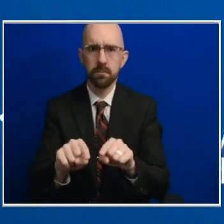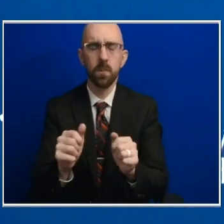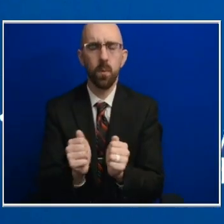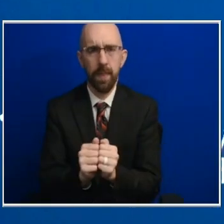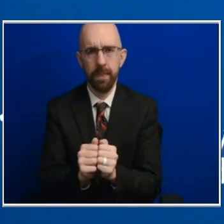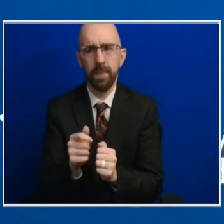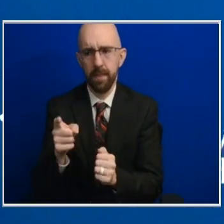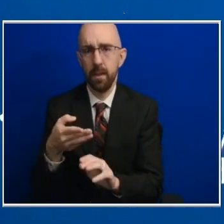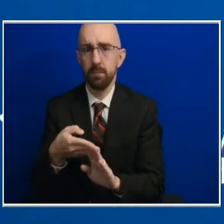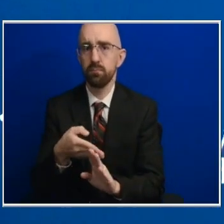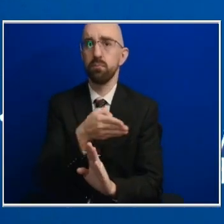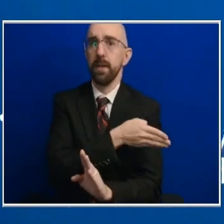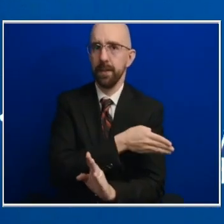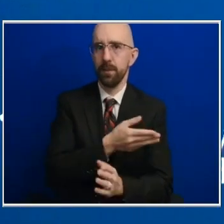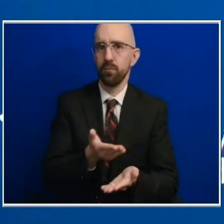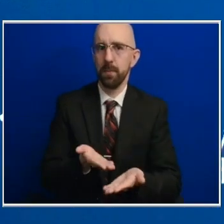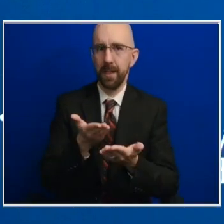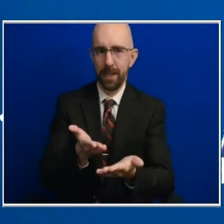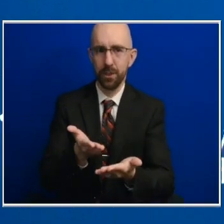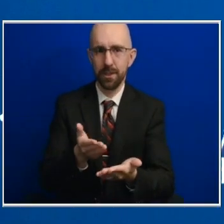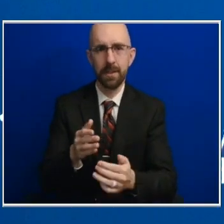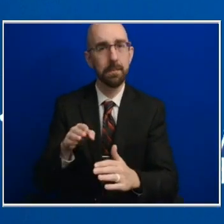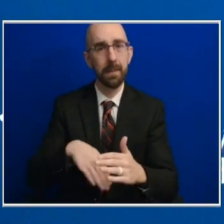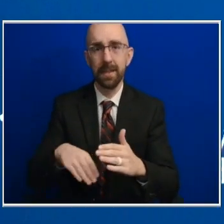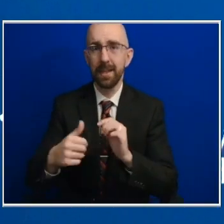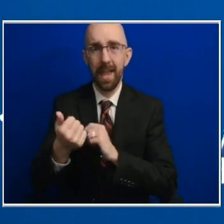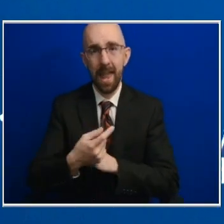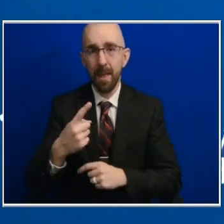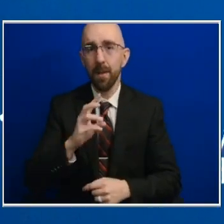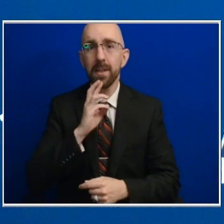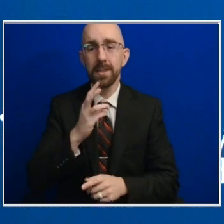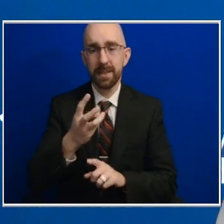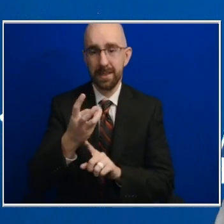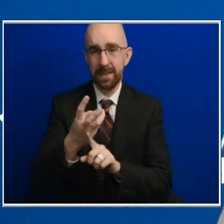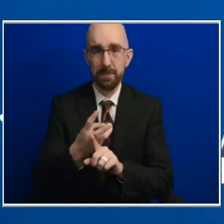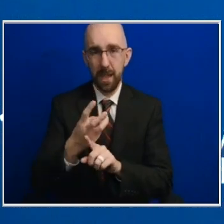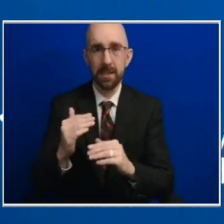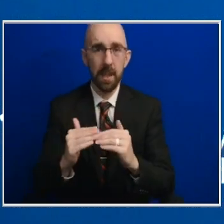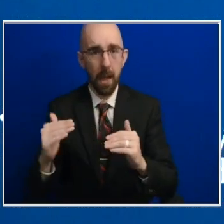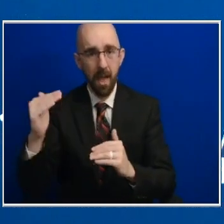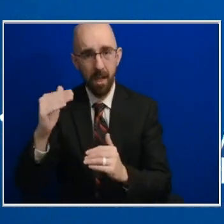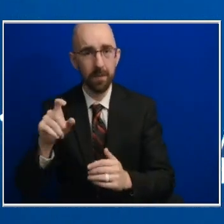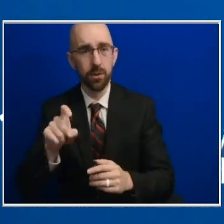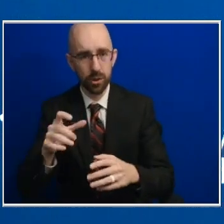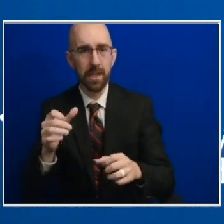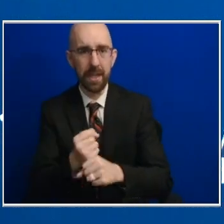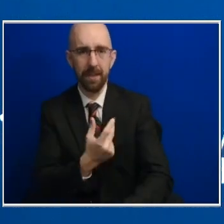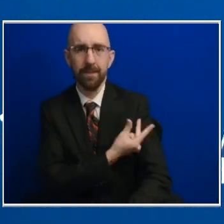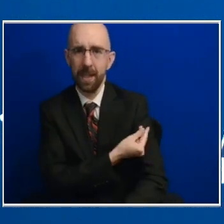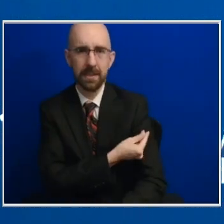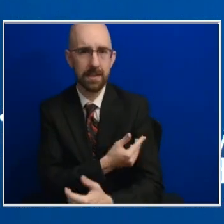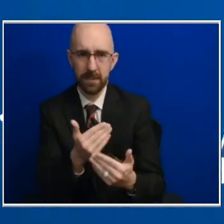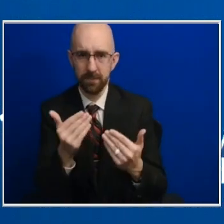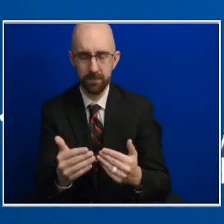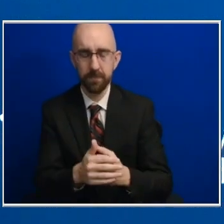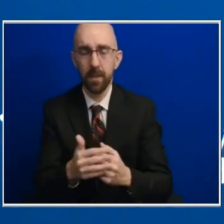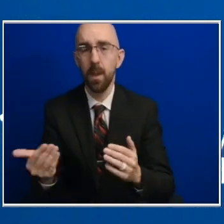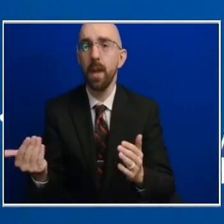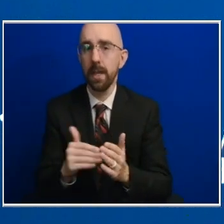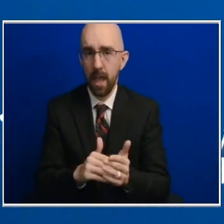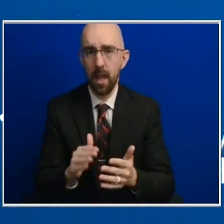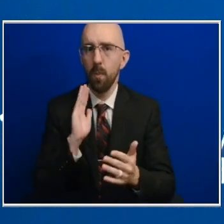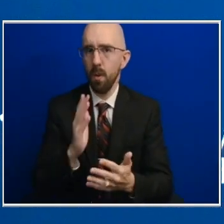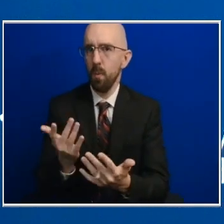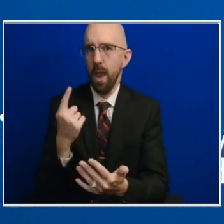previous recommendations. Essentially, anybody 6 months and over should be getting the vaccine. Now, we will await the final